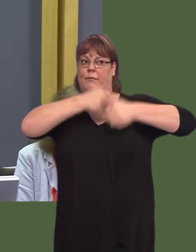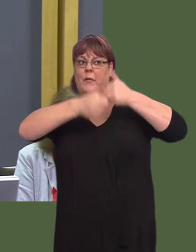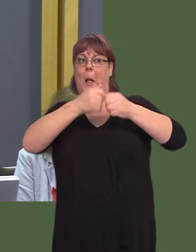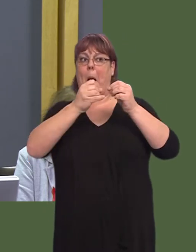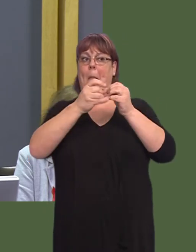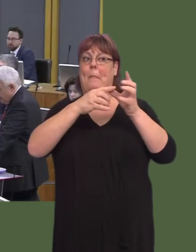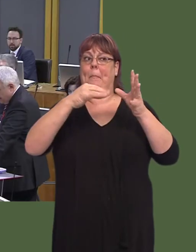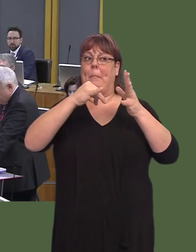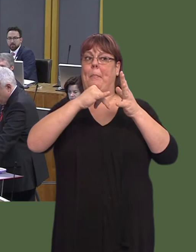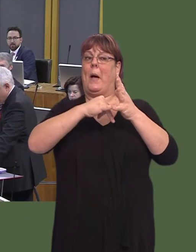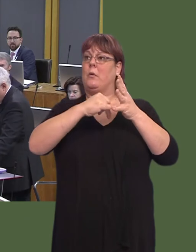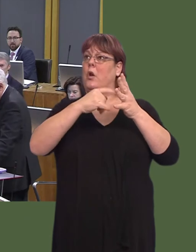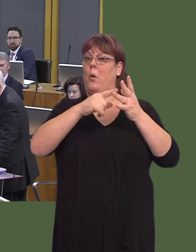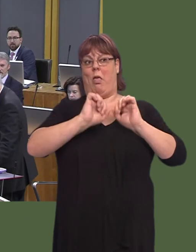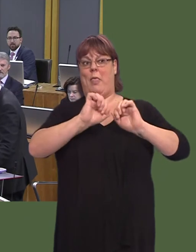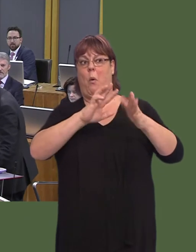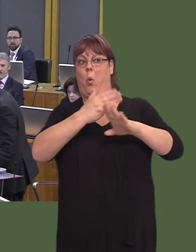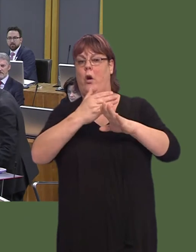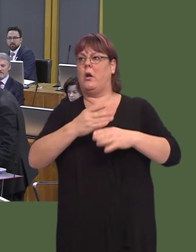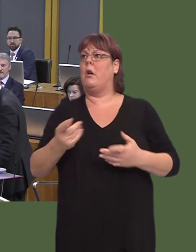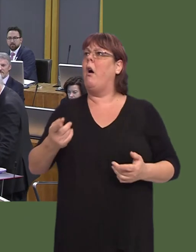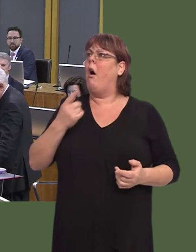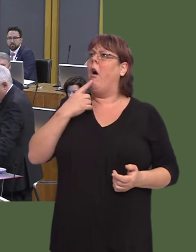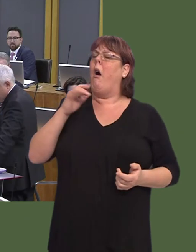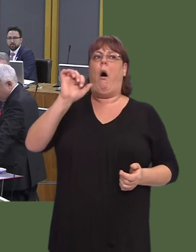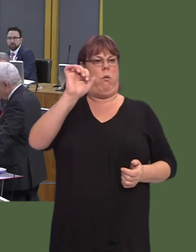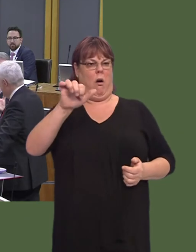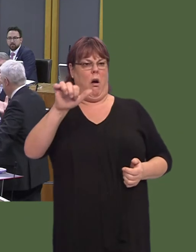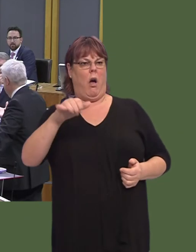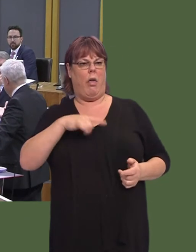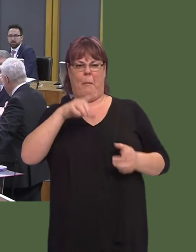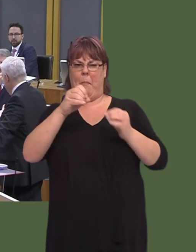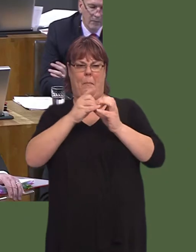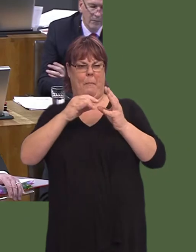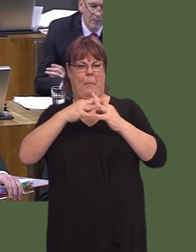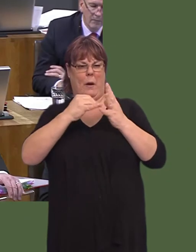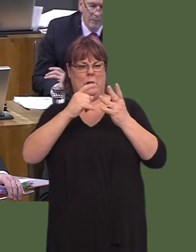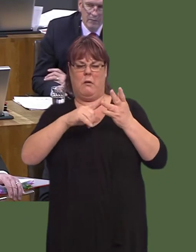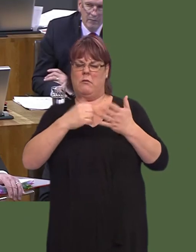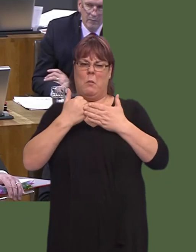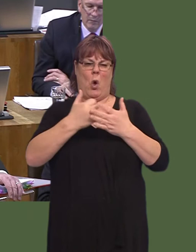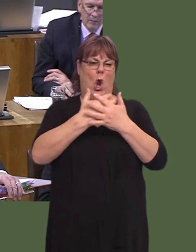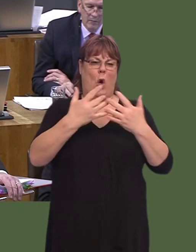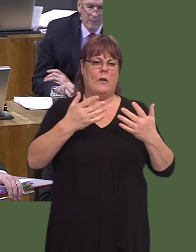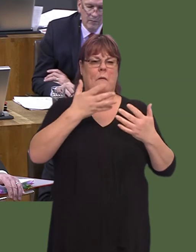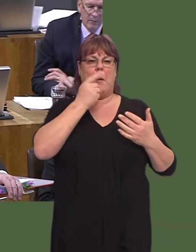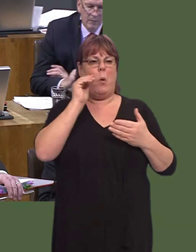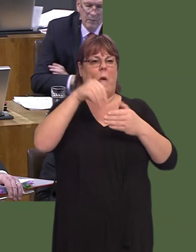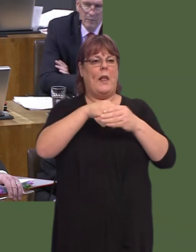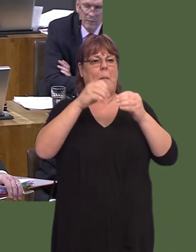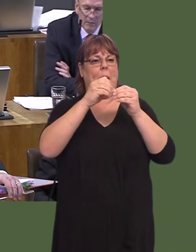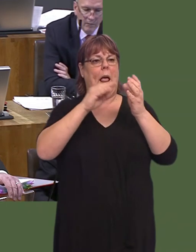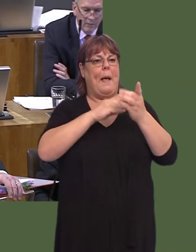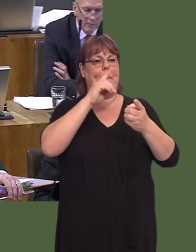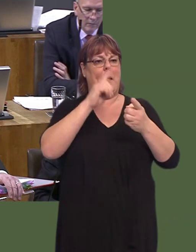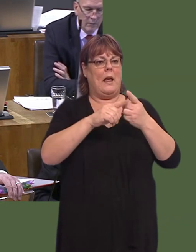Bowso? Yes, I am grateful for organisations such as Bowso who do offer support to some of the most vulnerable members of the BME community. We